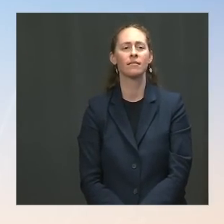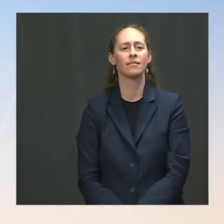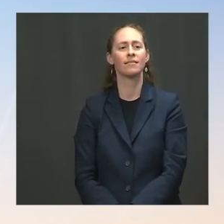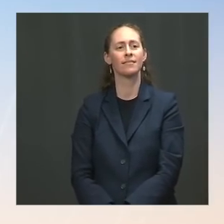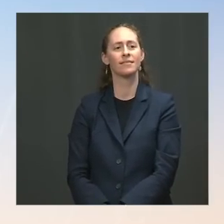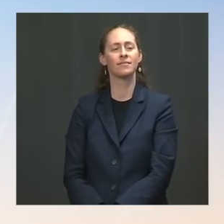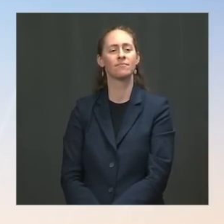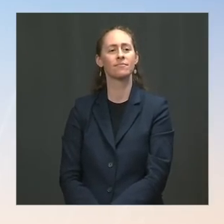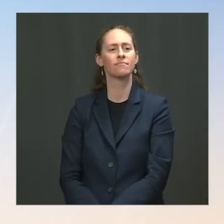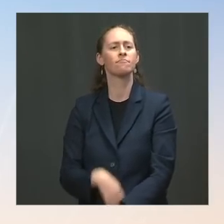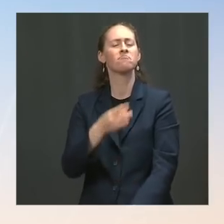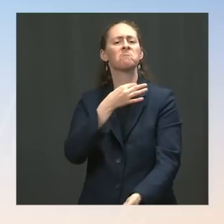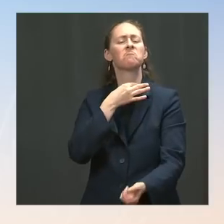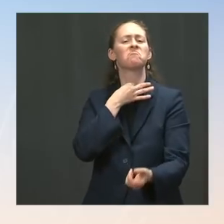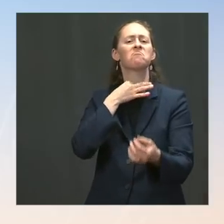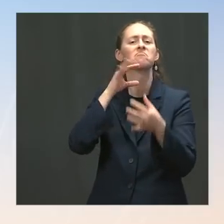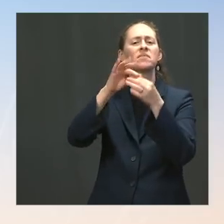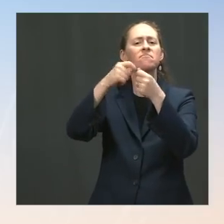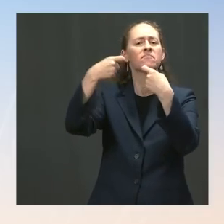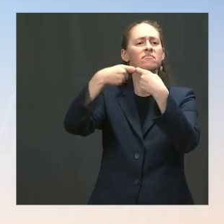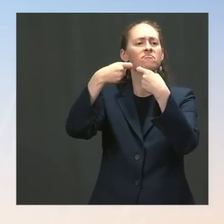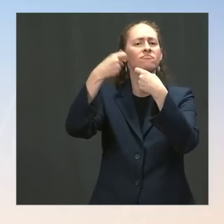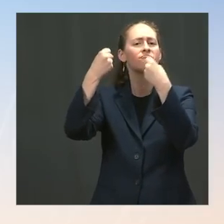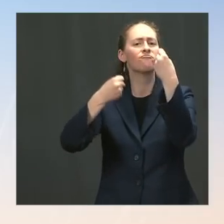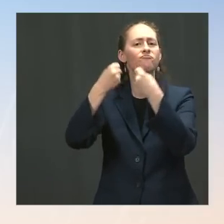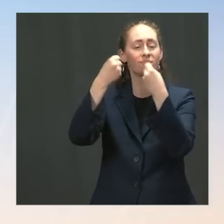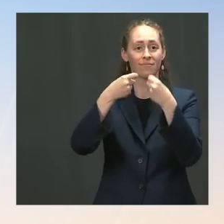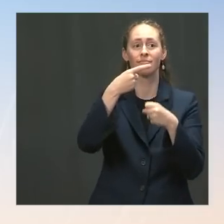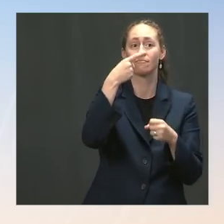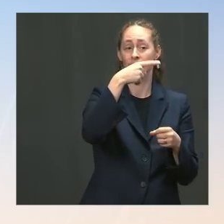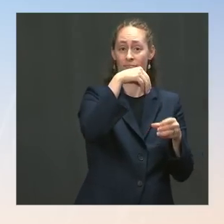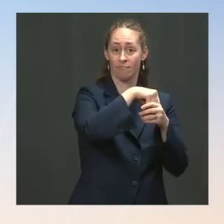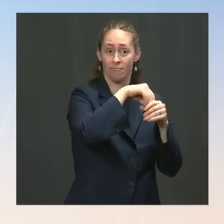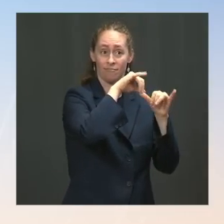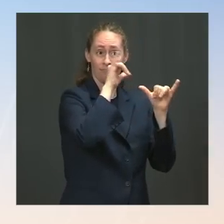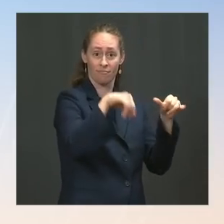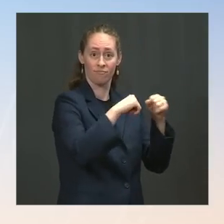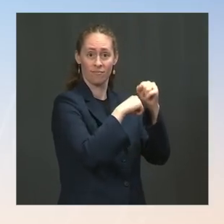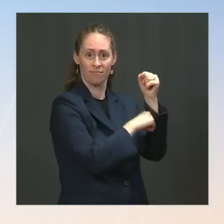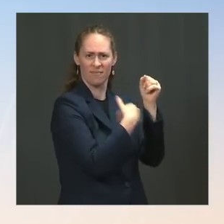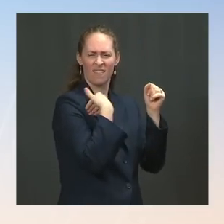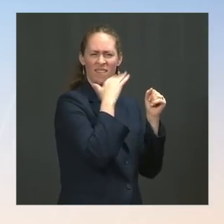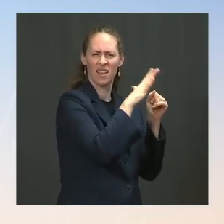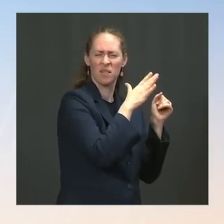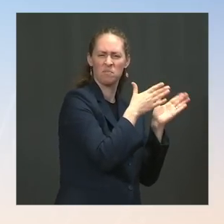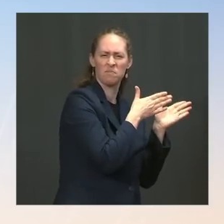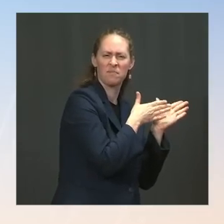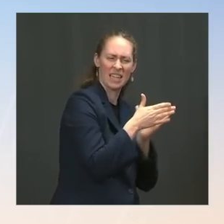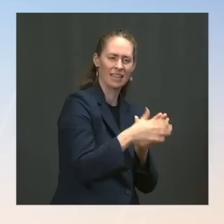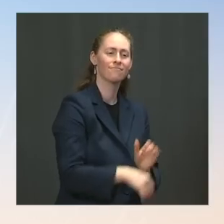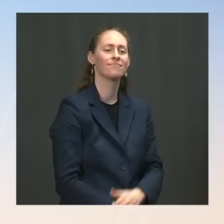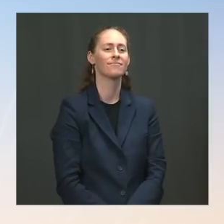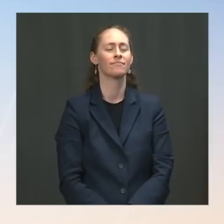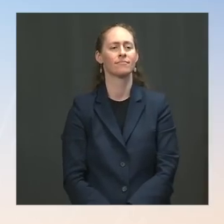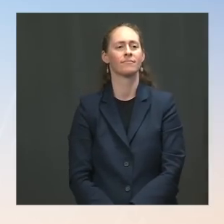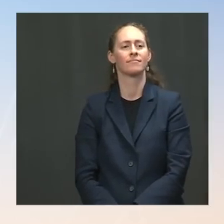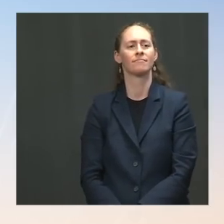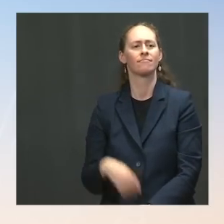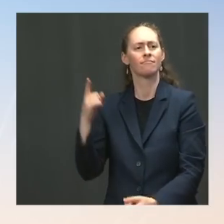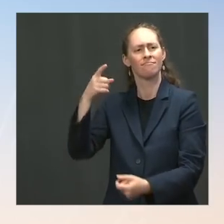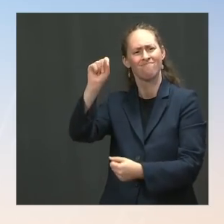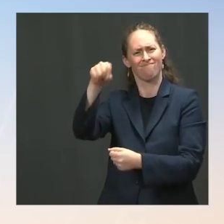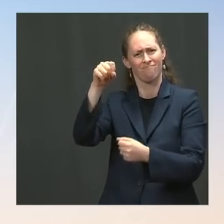understand right, includes about half of what the president wanted in order to build a national network of charging